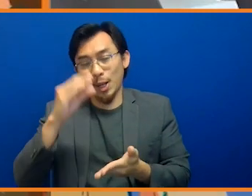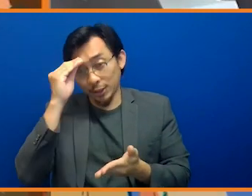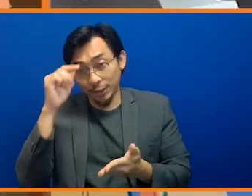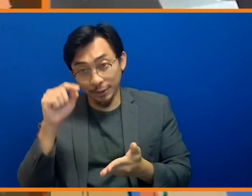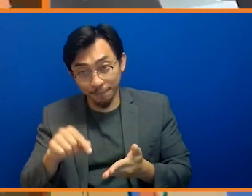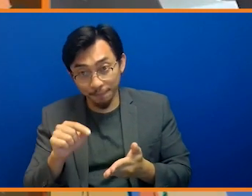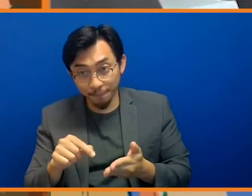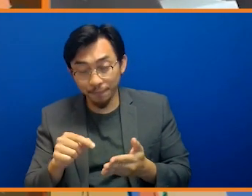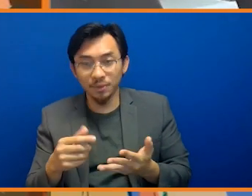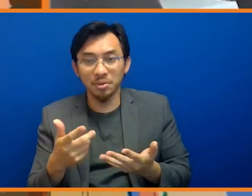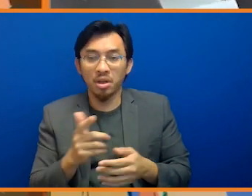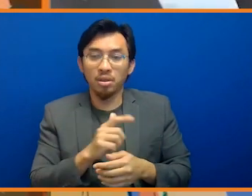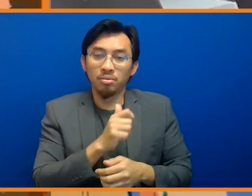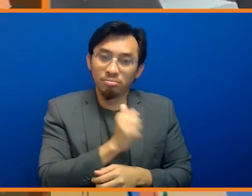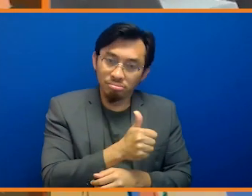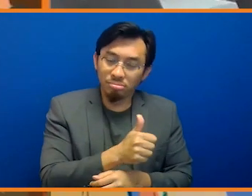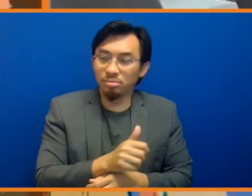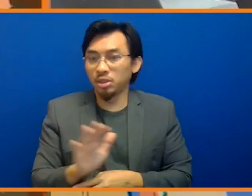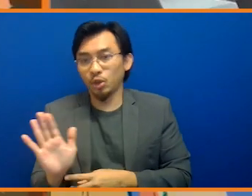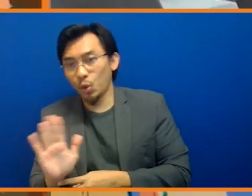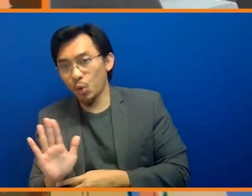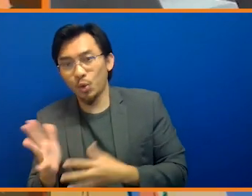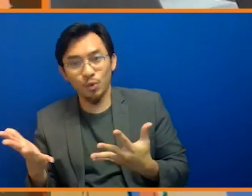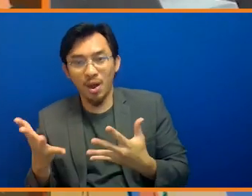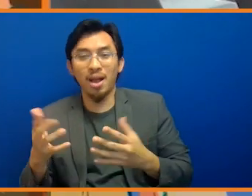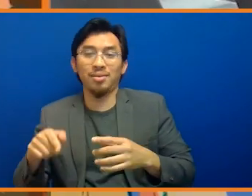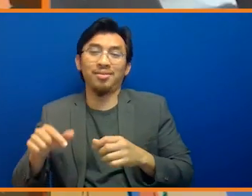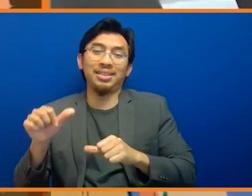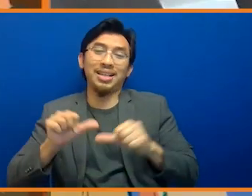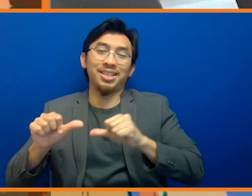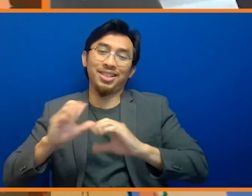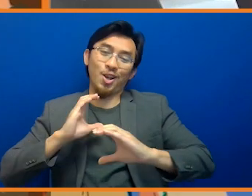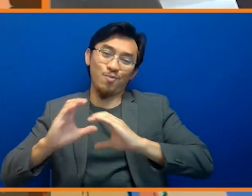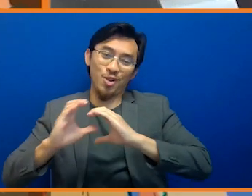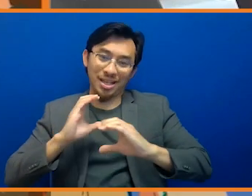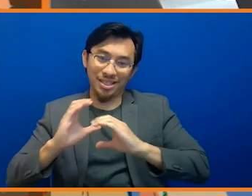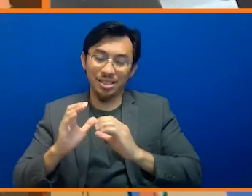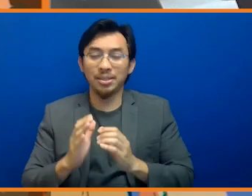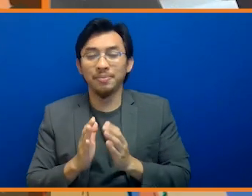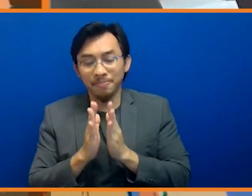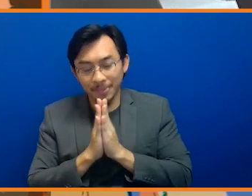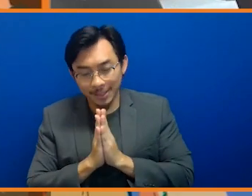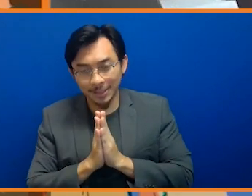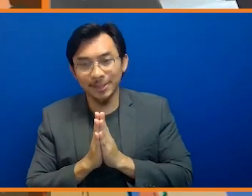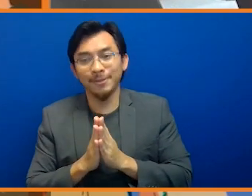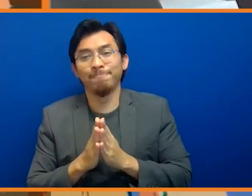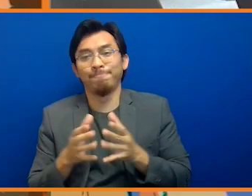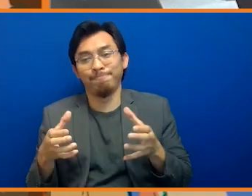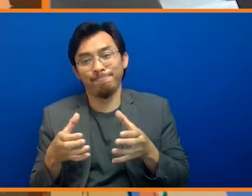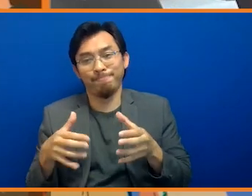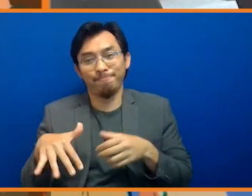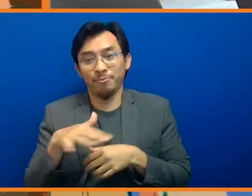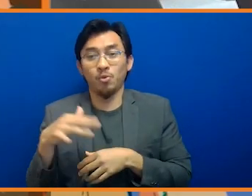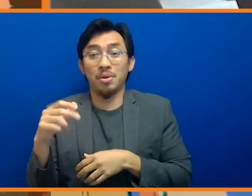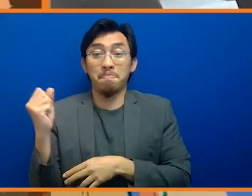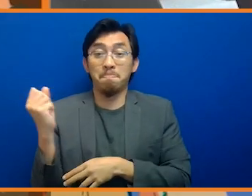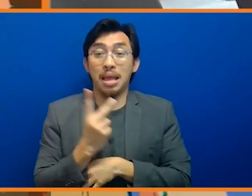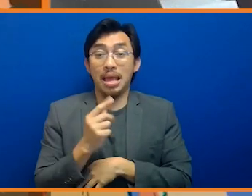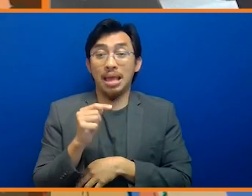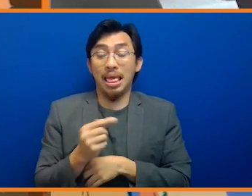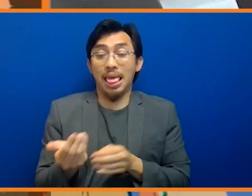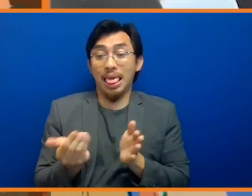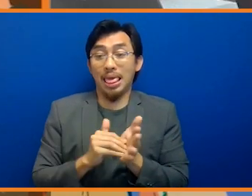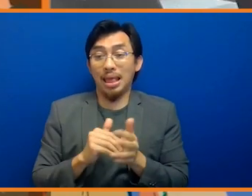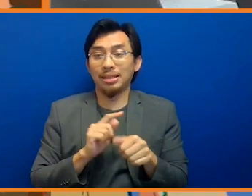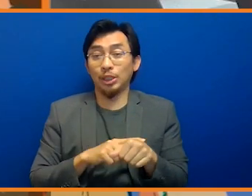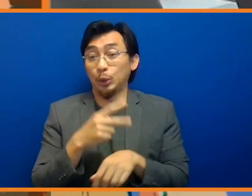especially about do and don'ts on the science communications. So please bear with us, and we coming